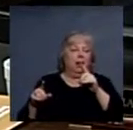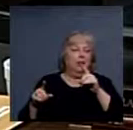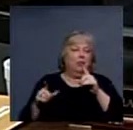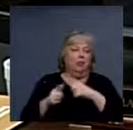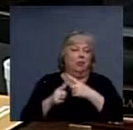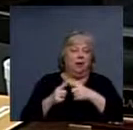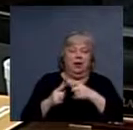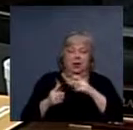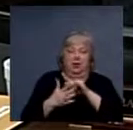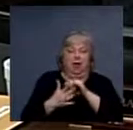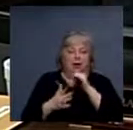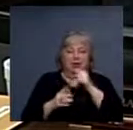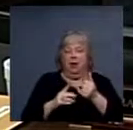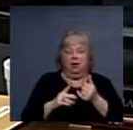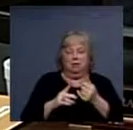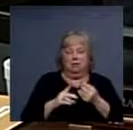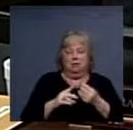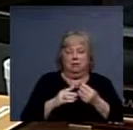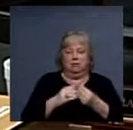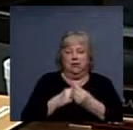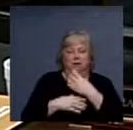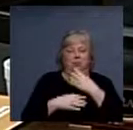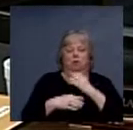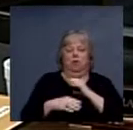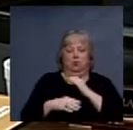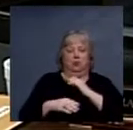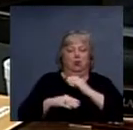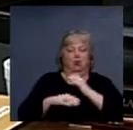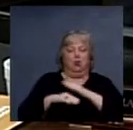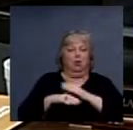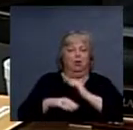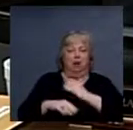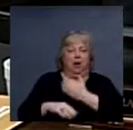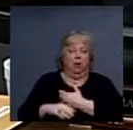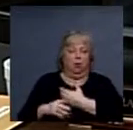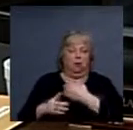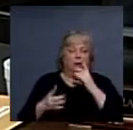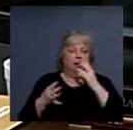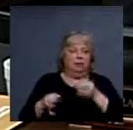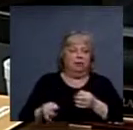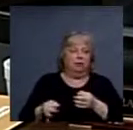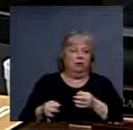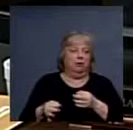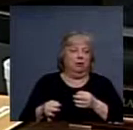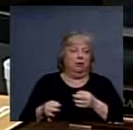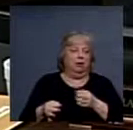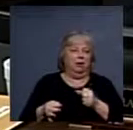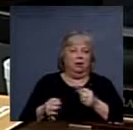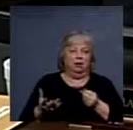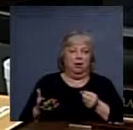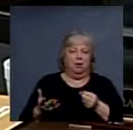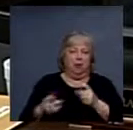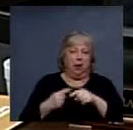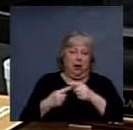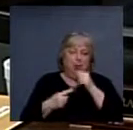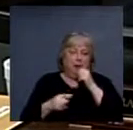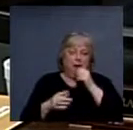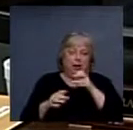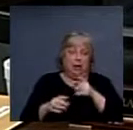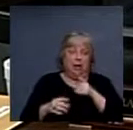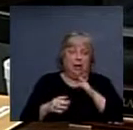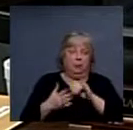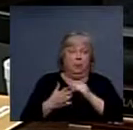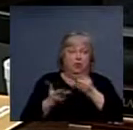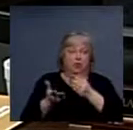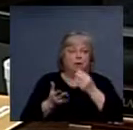has no bearing on his application to open a private club that serves food. And that's what's before us.